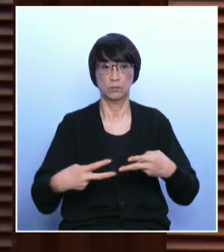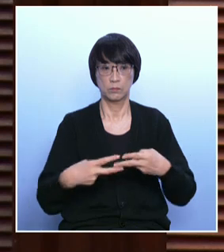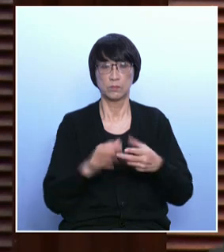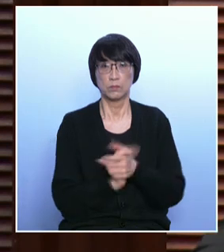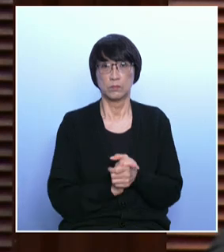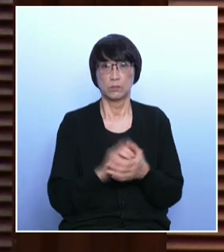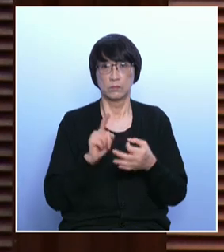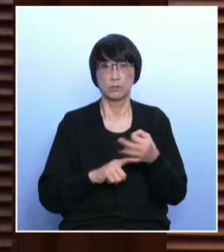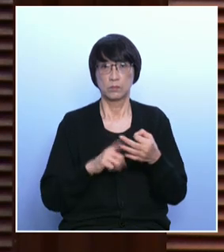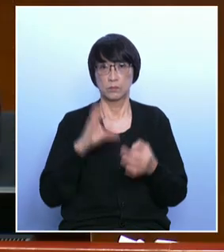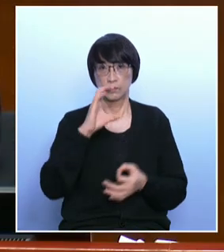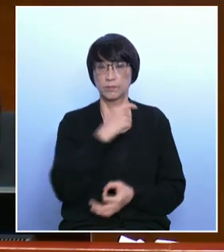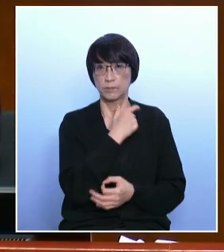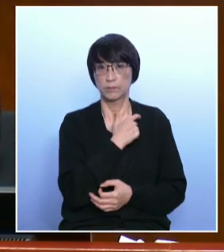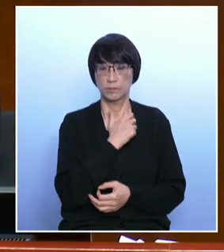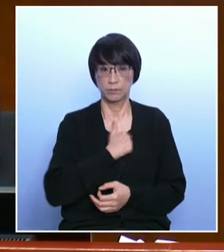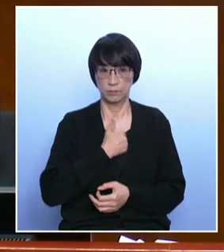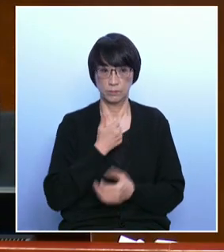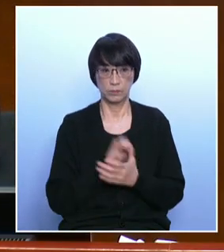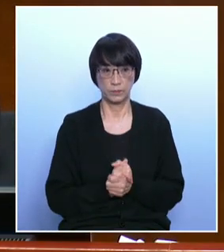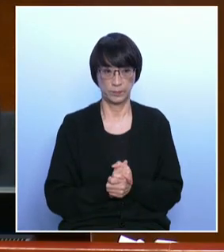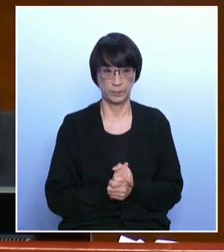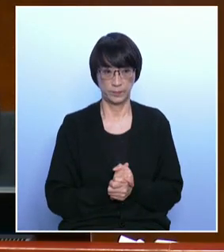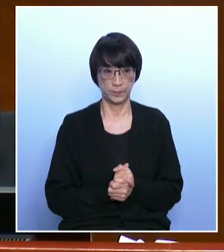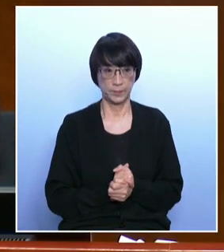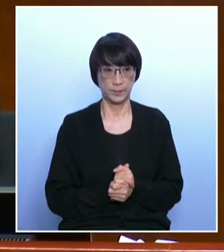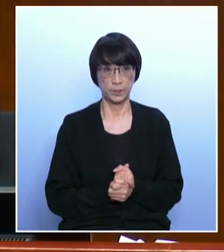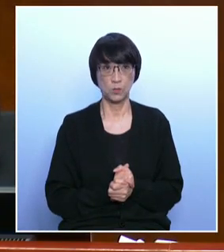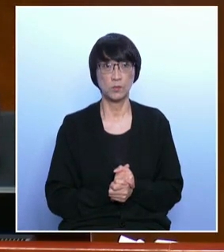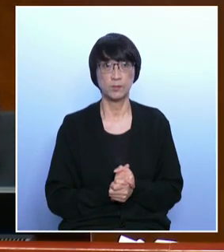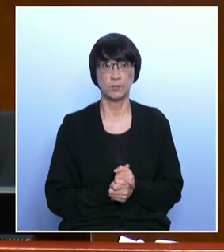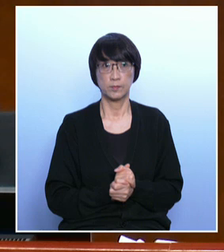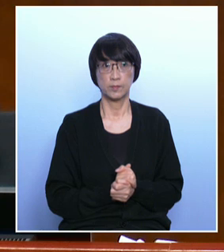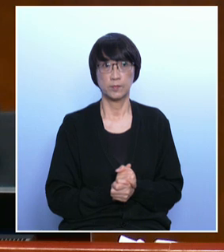I will ask Dr. Cheng from the HA to reply to your question.